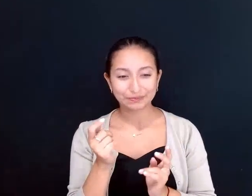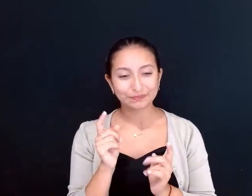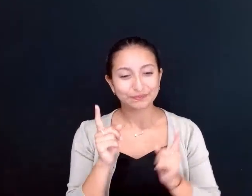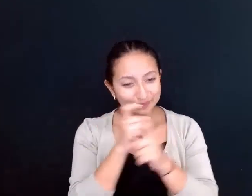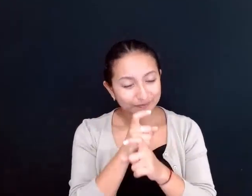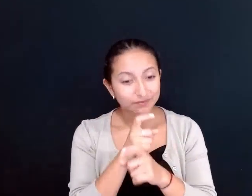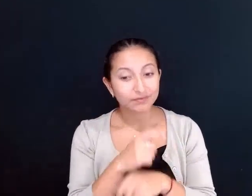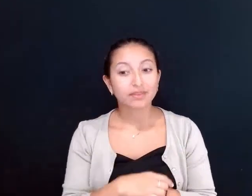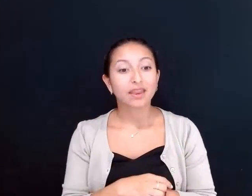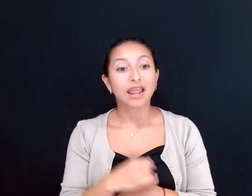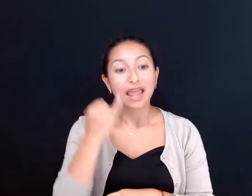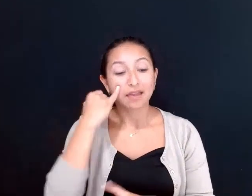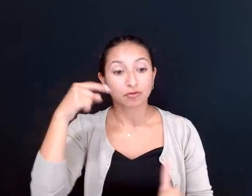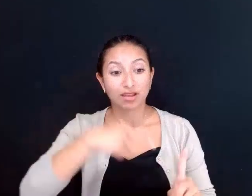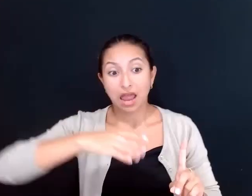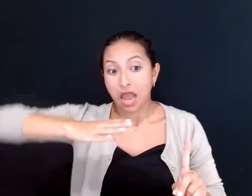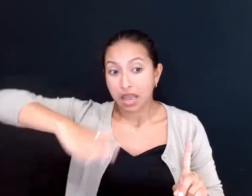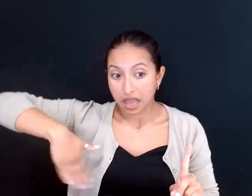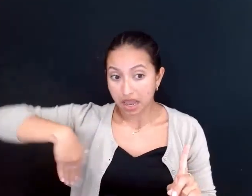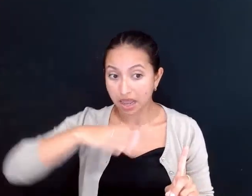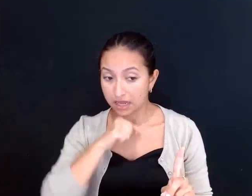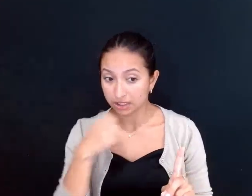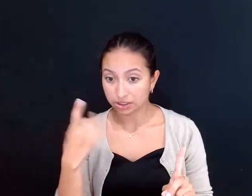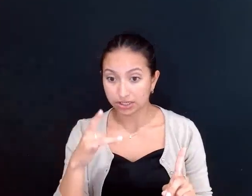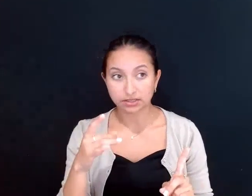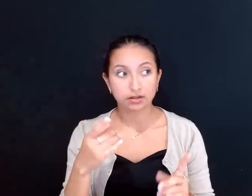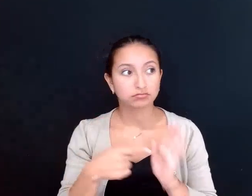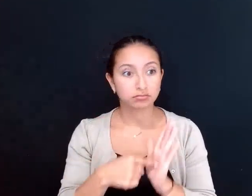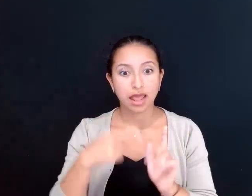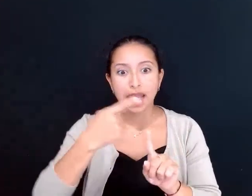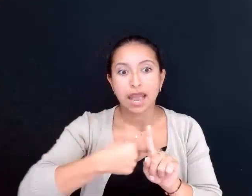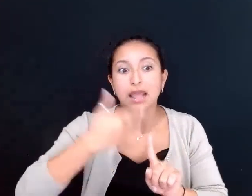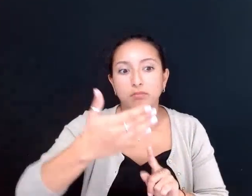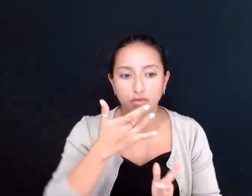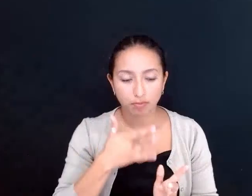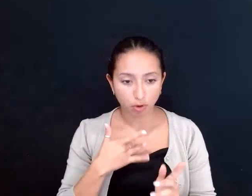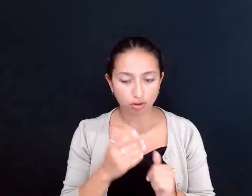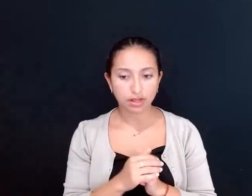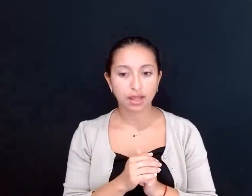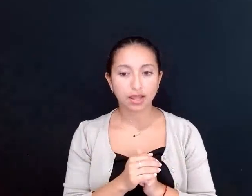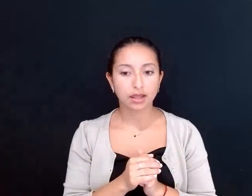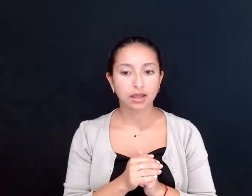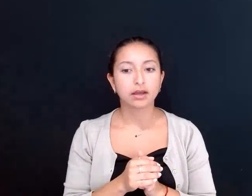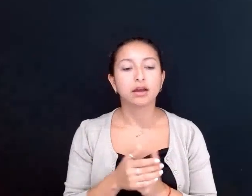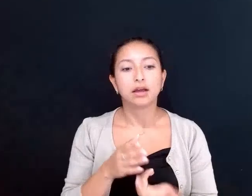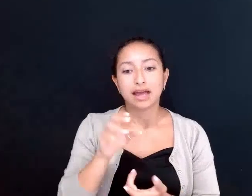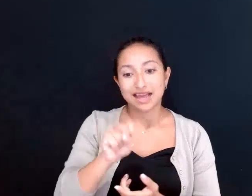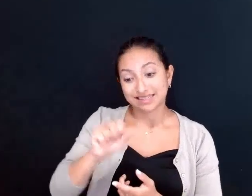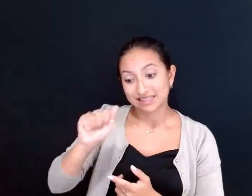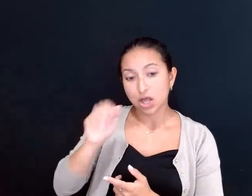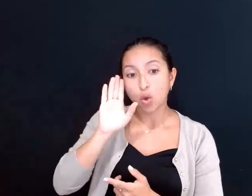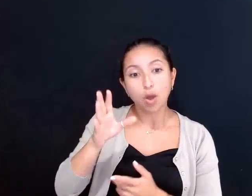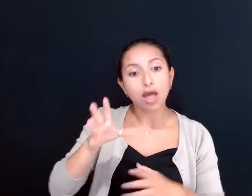hasn't turned 18 just yet, so they turn 18 next month, SSA will take the application, but